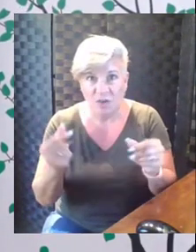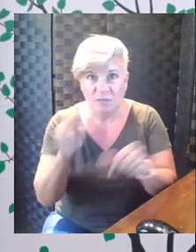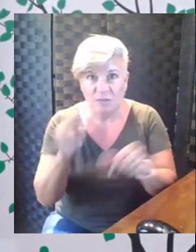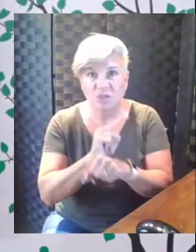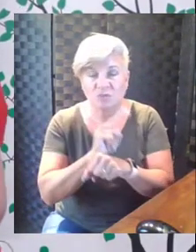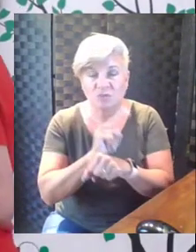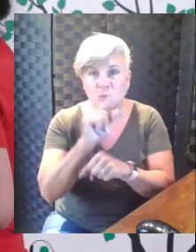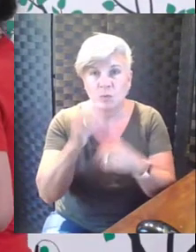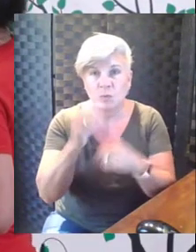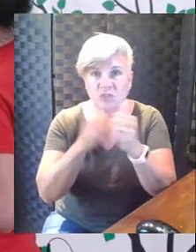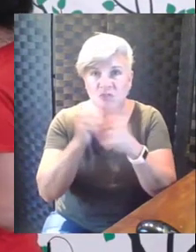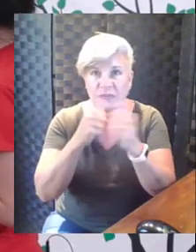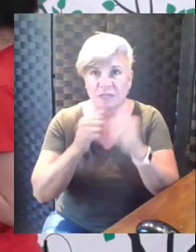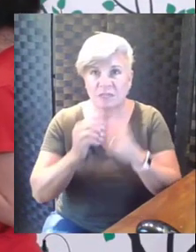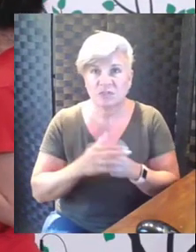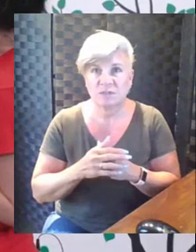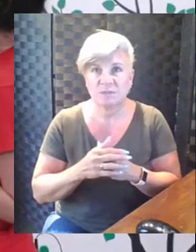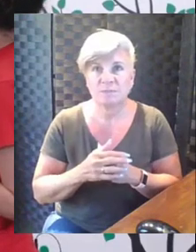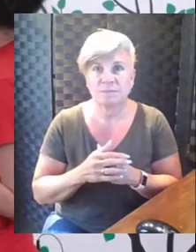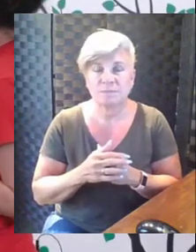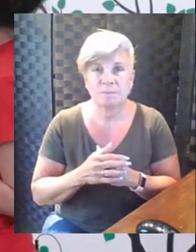a strategy.